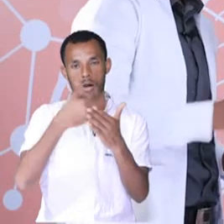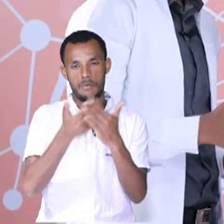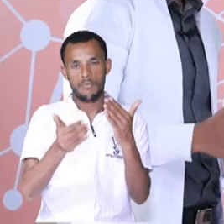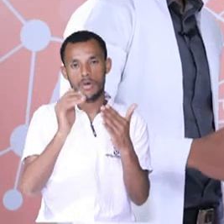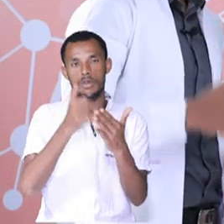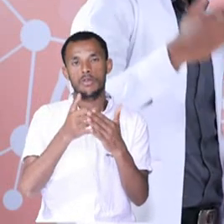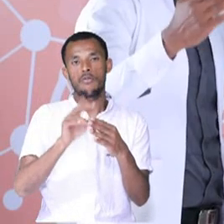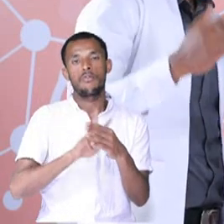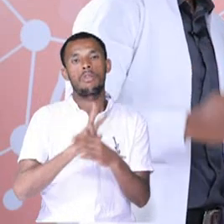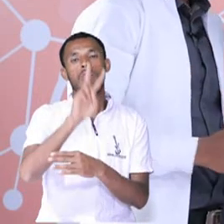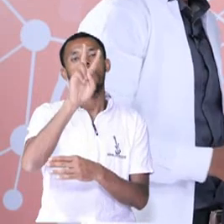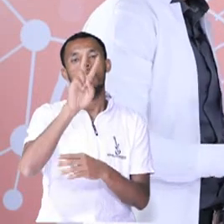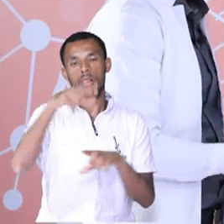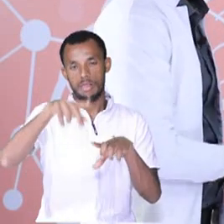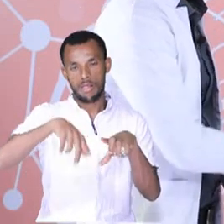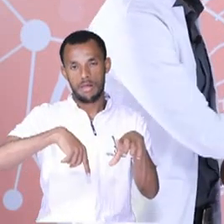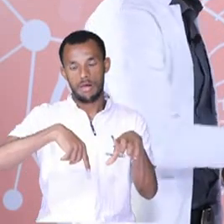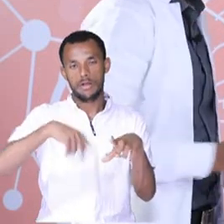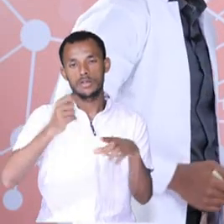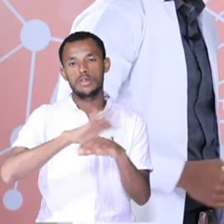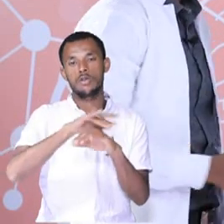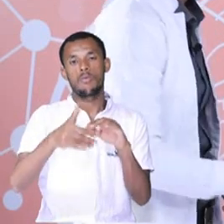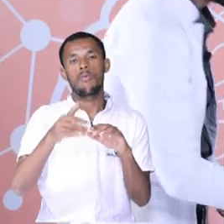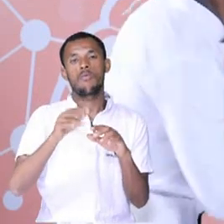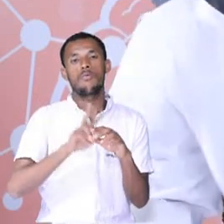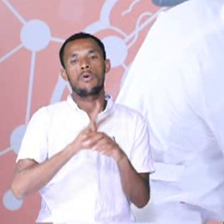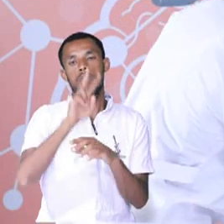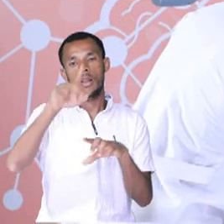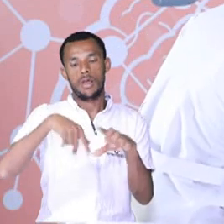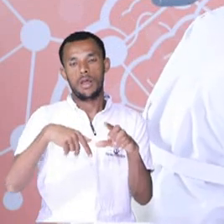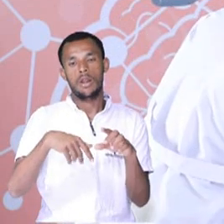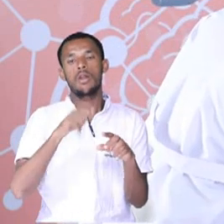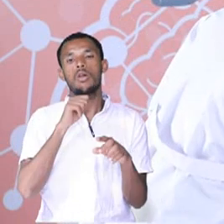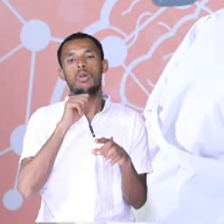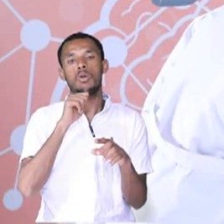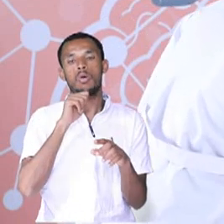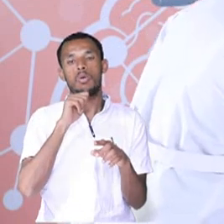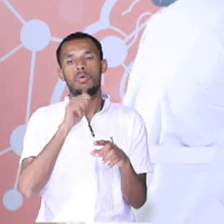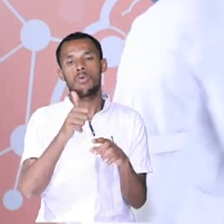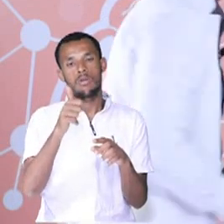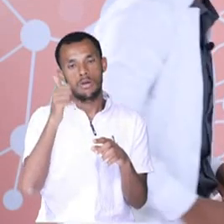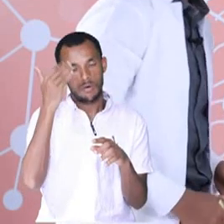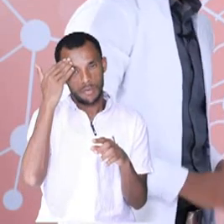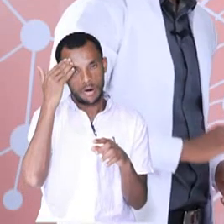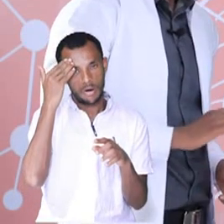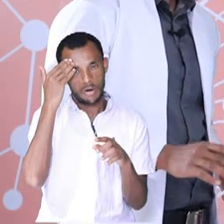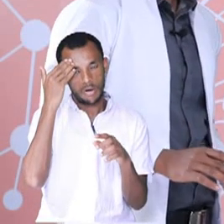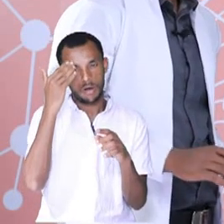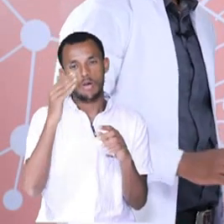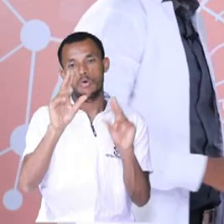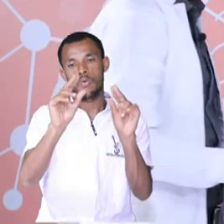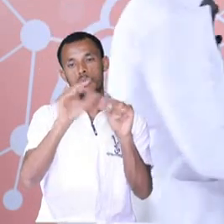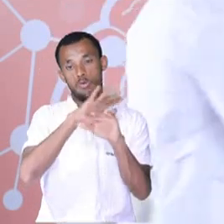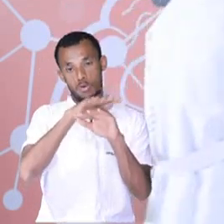a vertical line. If it is a vertical line, the slope of vertical line is not defined or has no